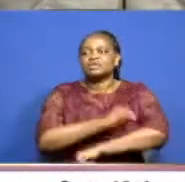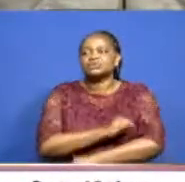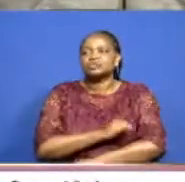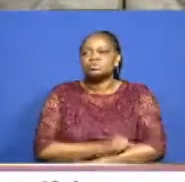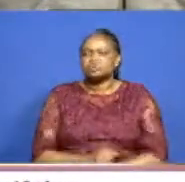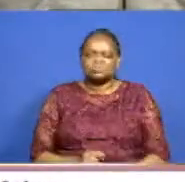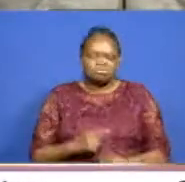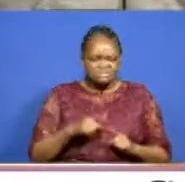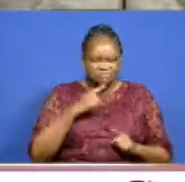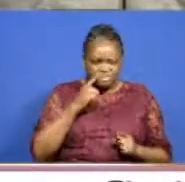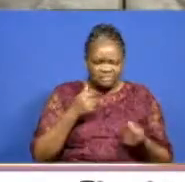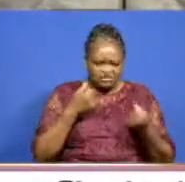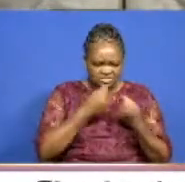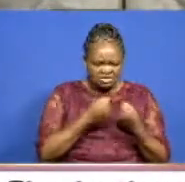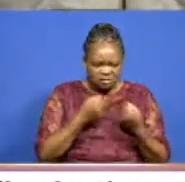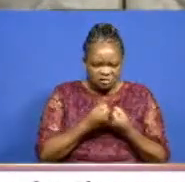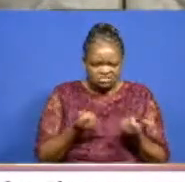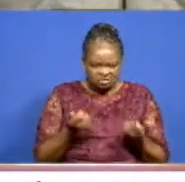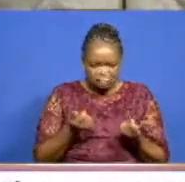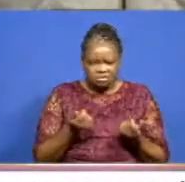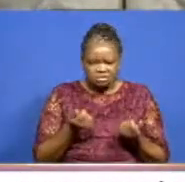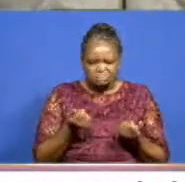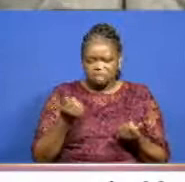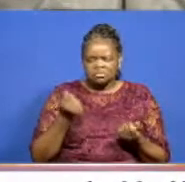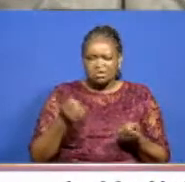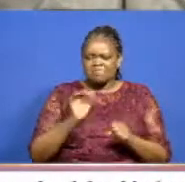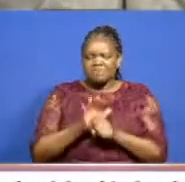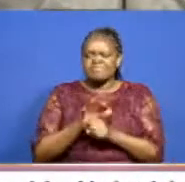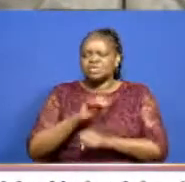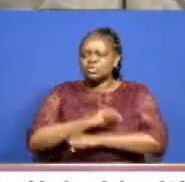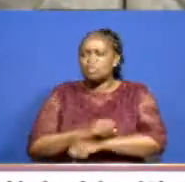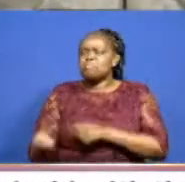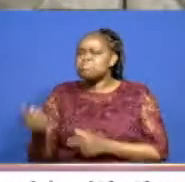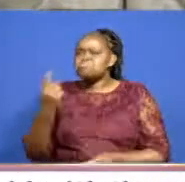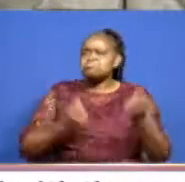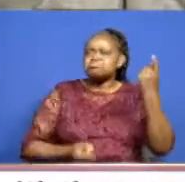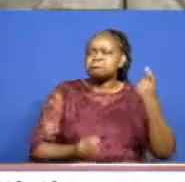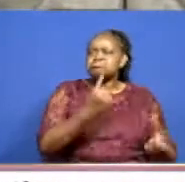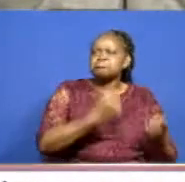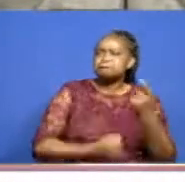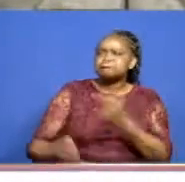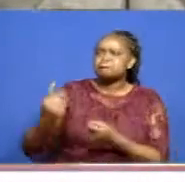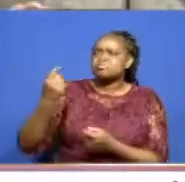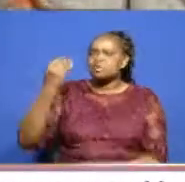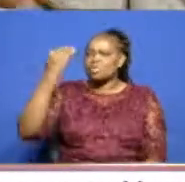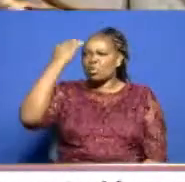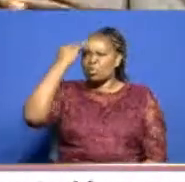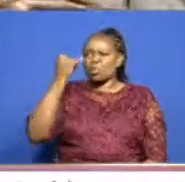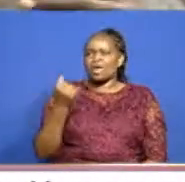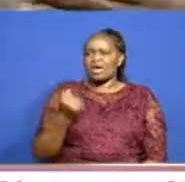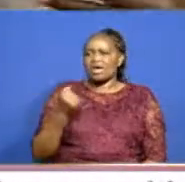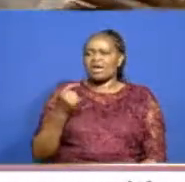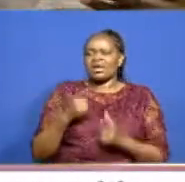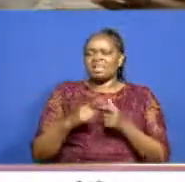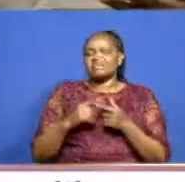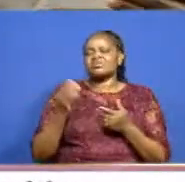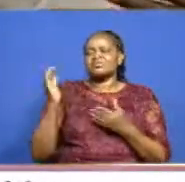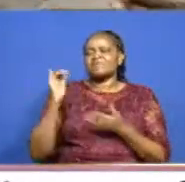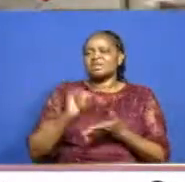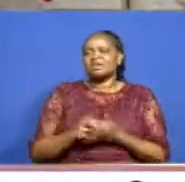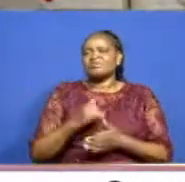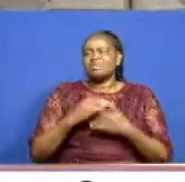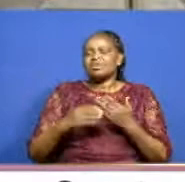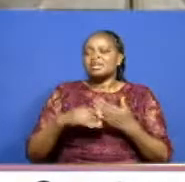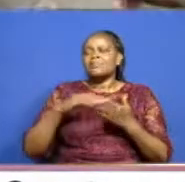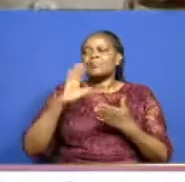You've just queried the challenge that has been posed by the mushrooming of schools. Yes. Why then again would you see a possibility of building more schools? We are